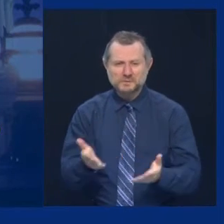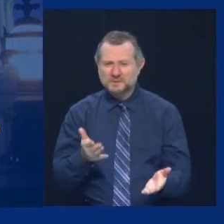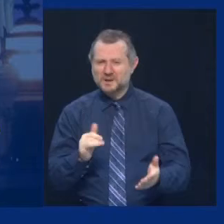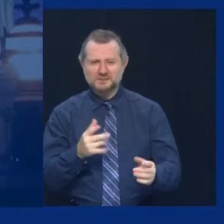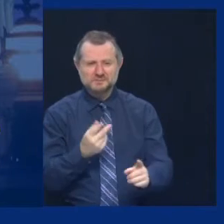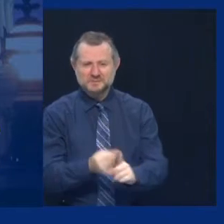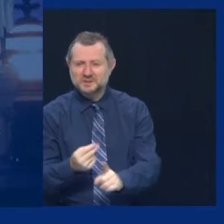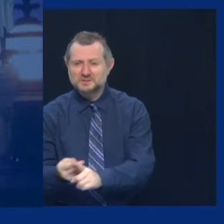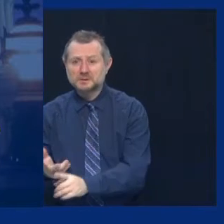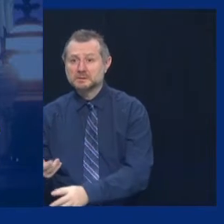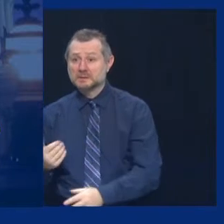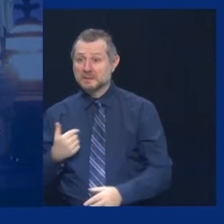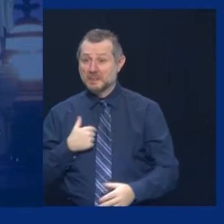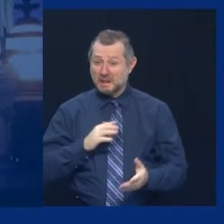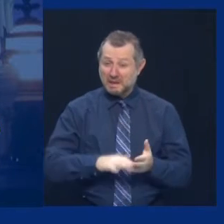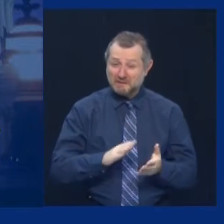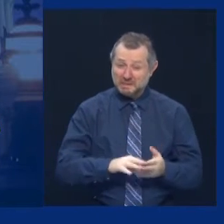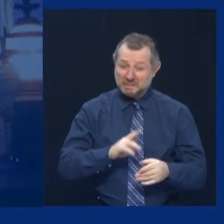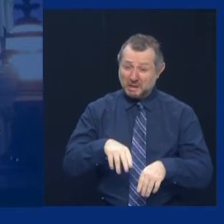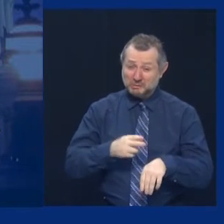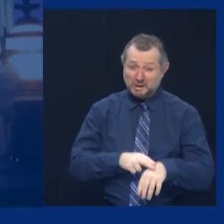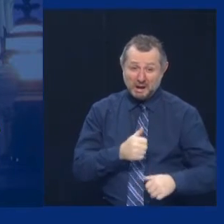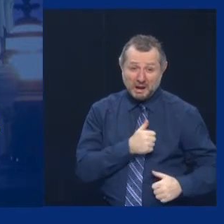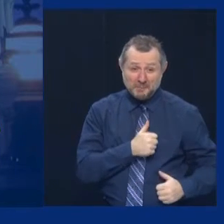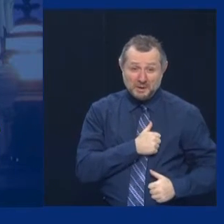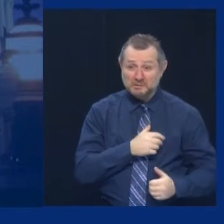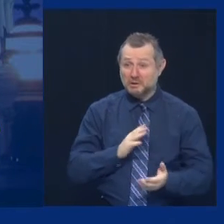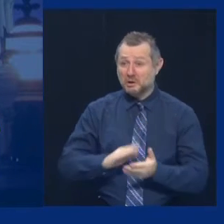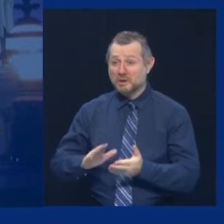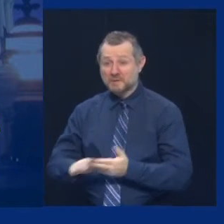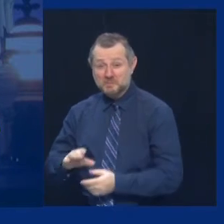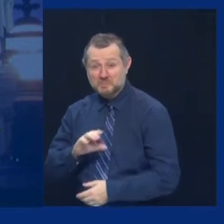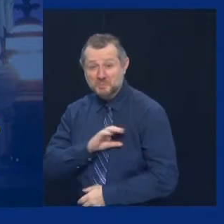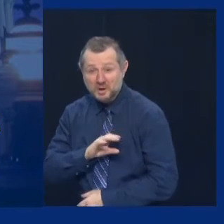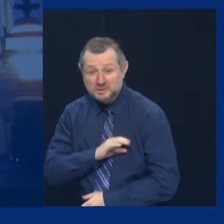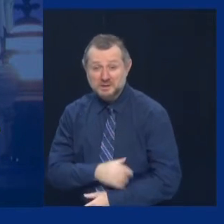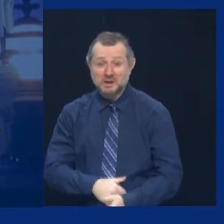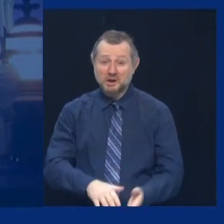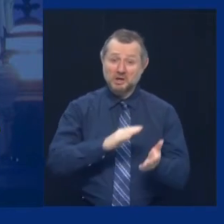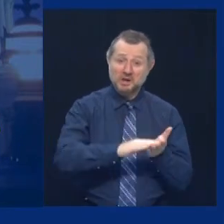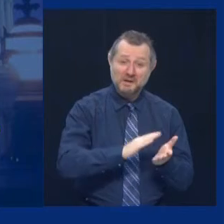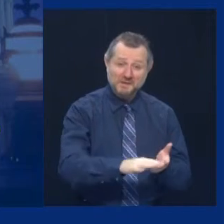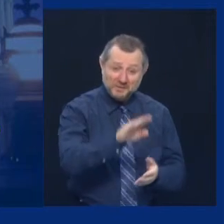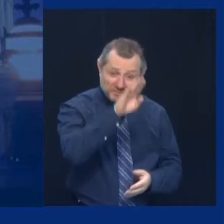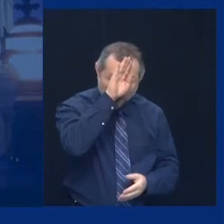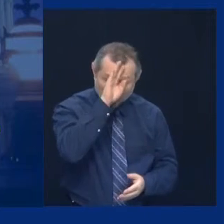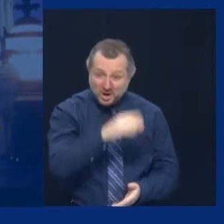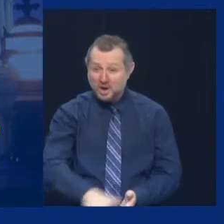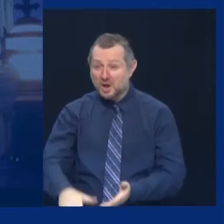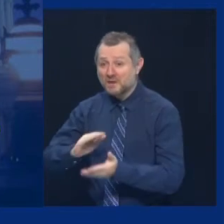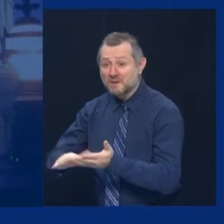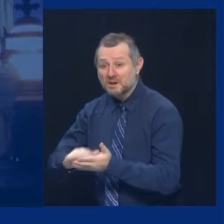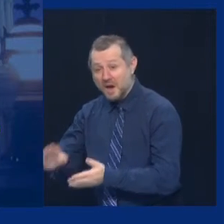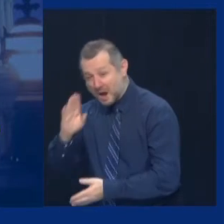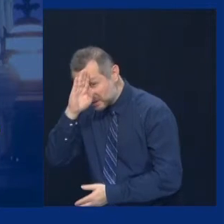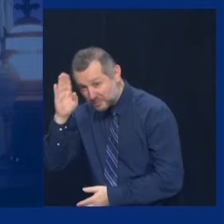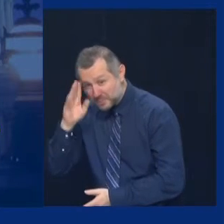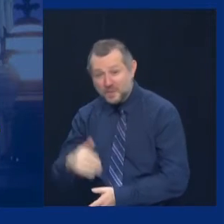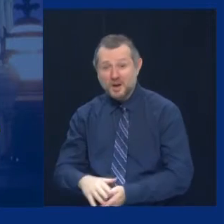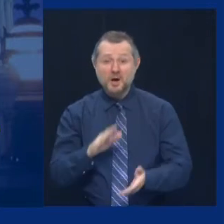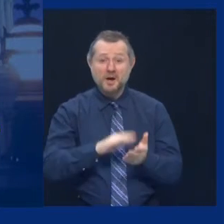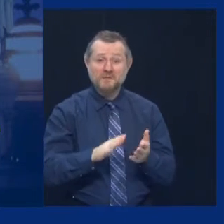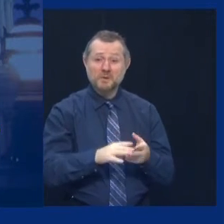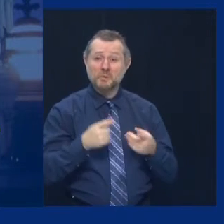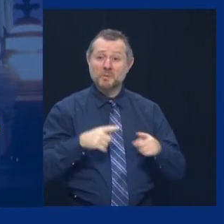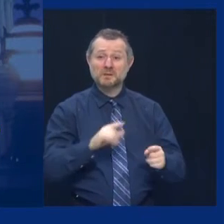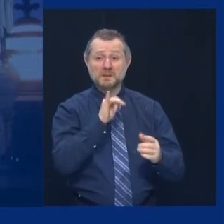Guard expenses, lay off police, lay off fire people, lay off hospital people. In the middle of a